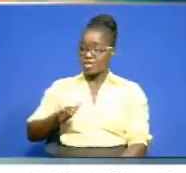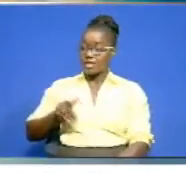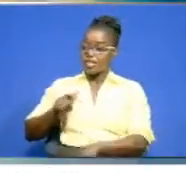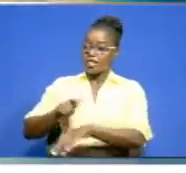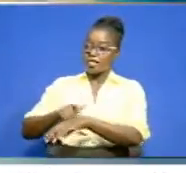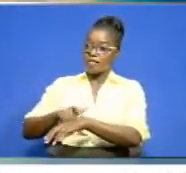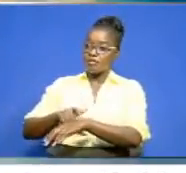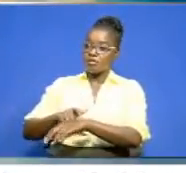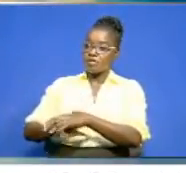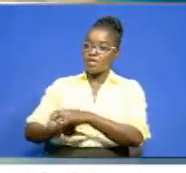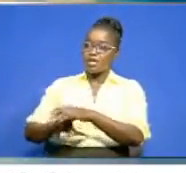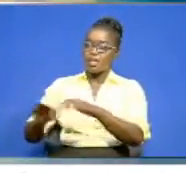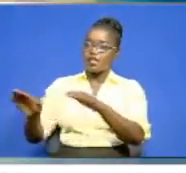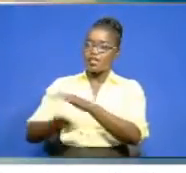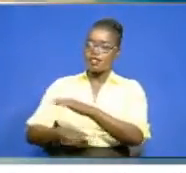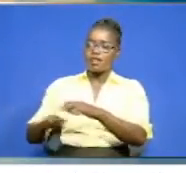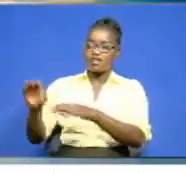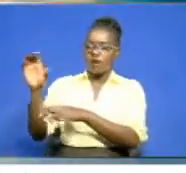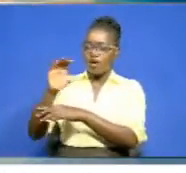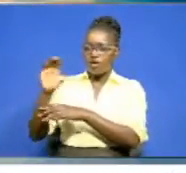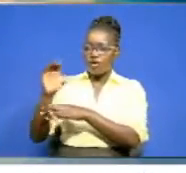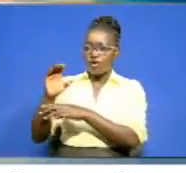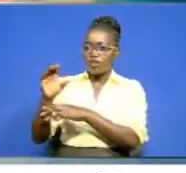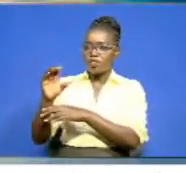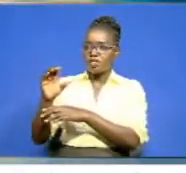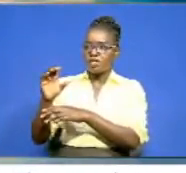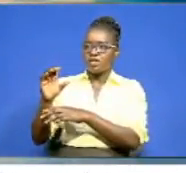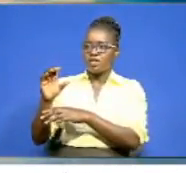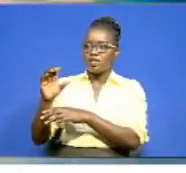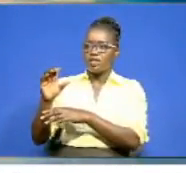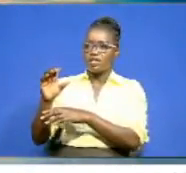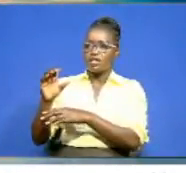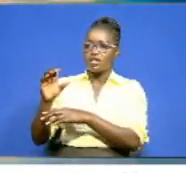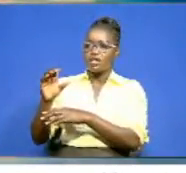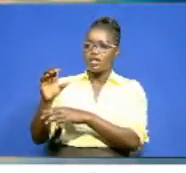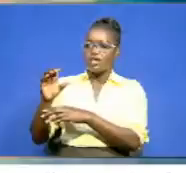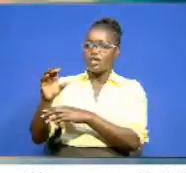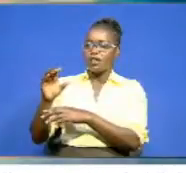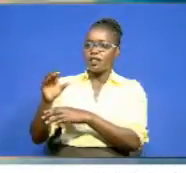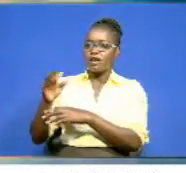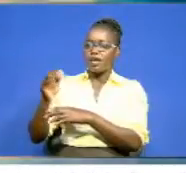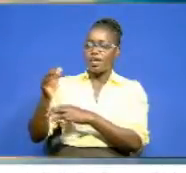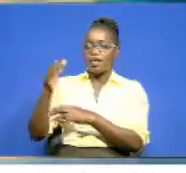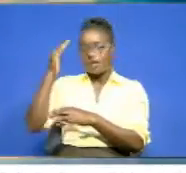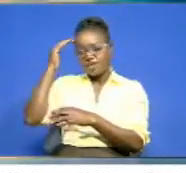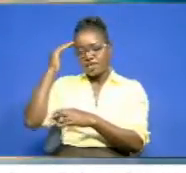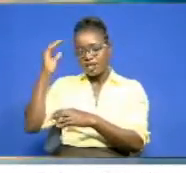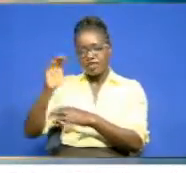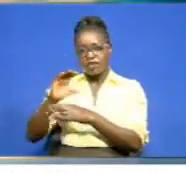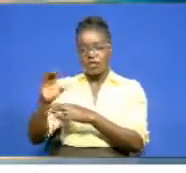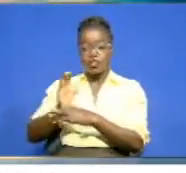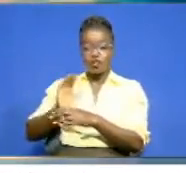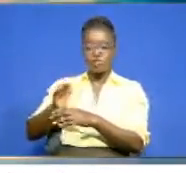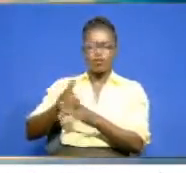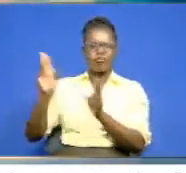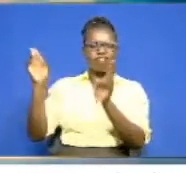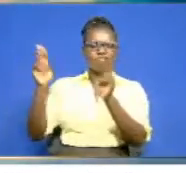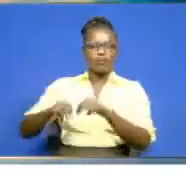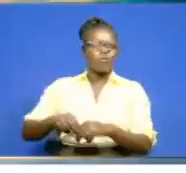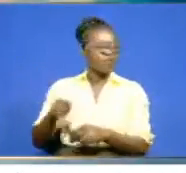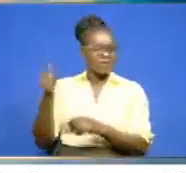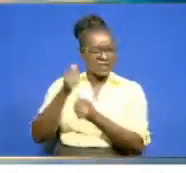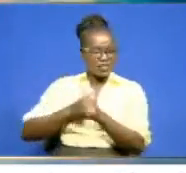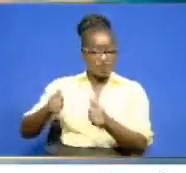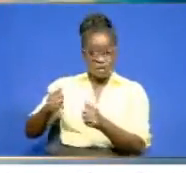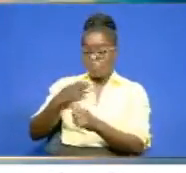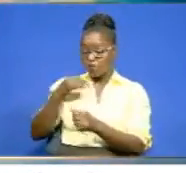I was an assistant coach, a female was a head coach, and the women say, no, we want him to be the